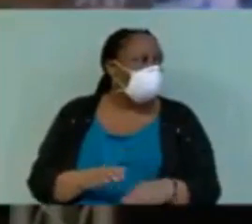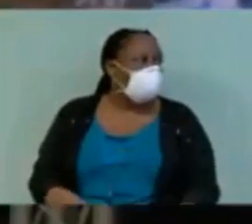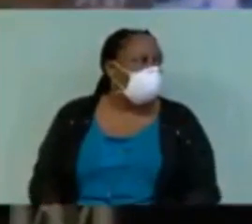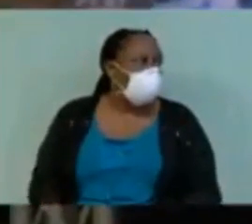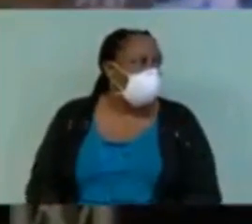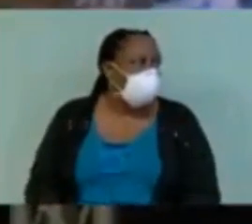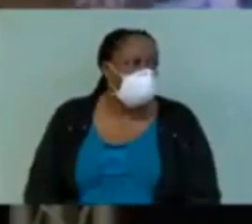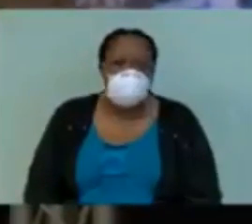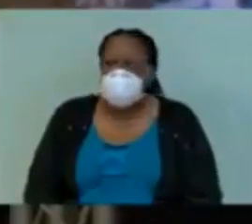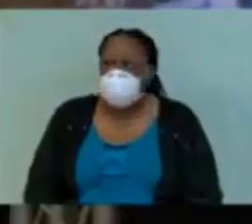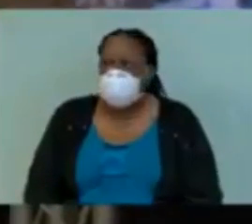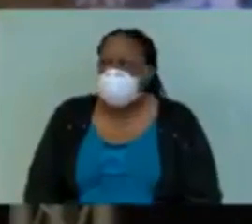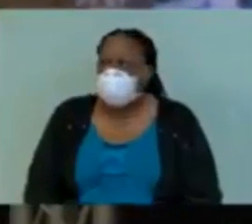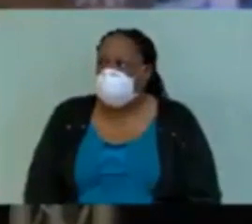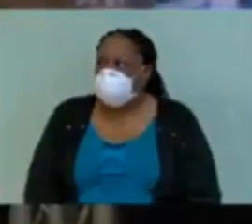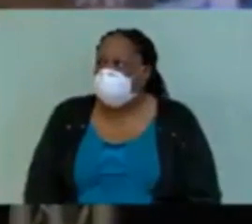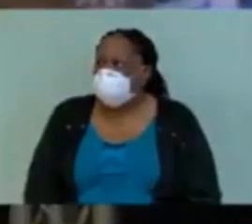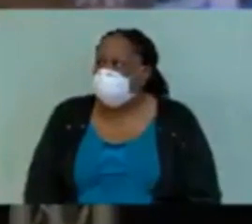so. Thank you very much.